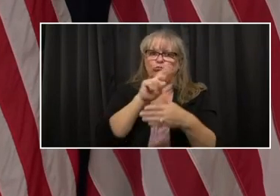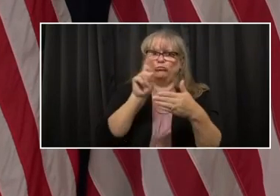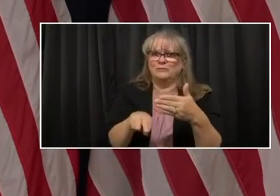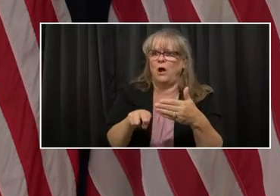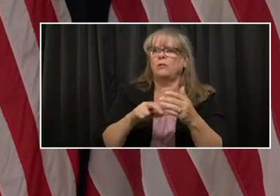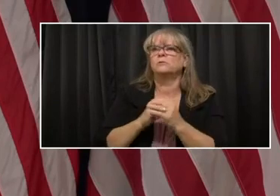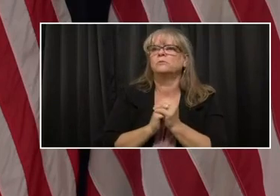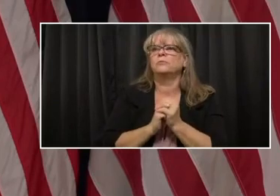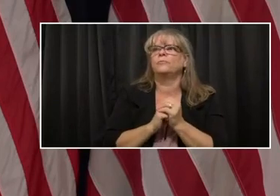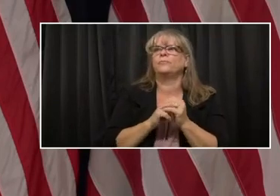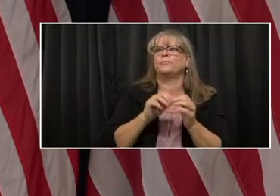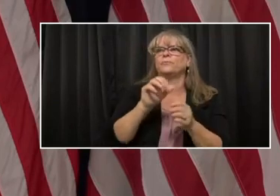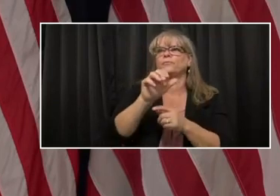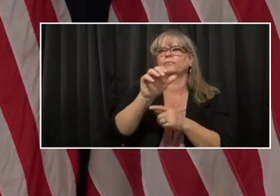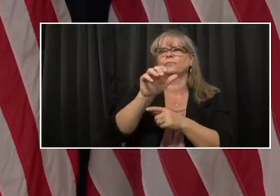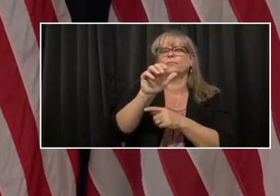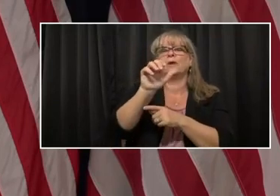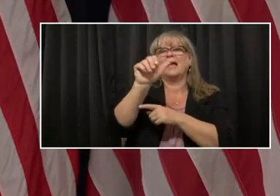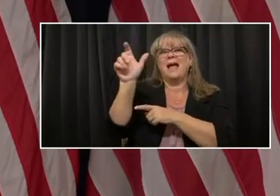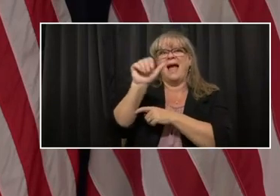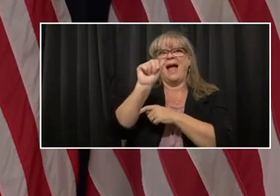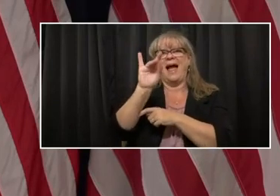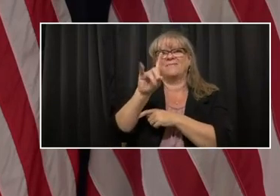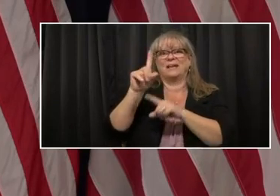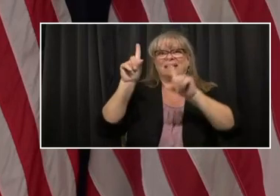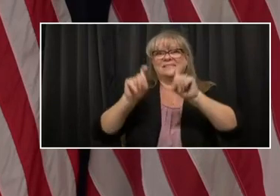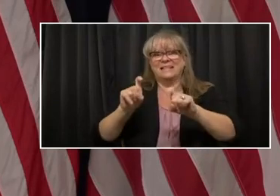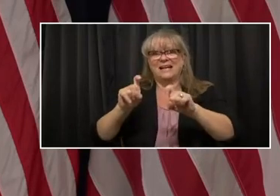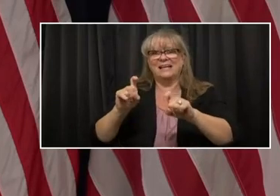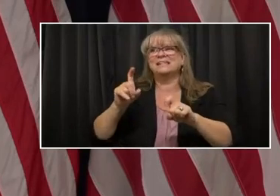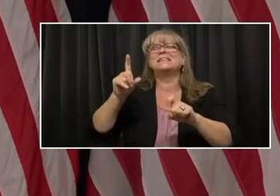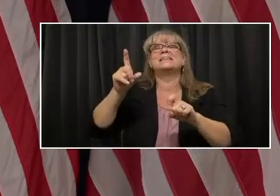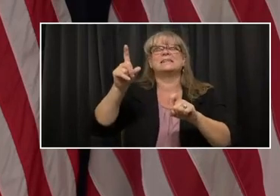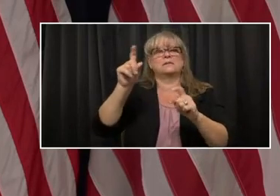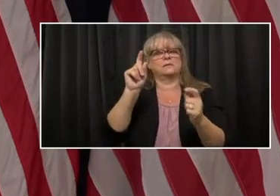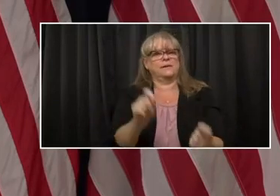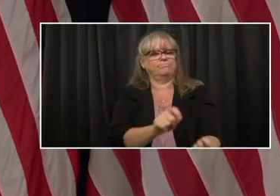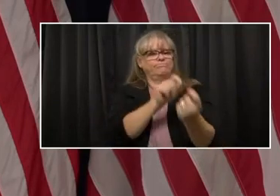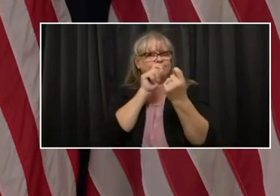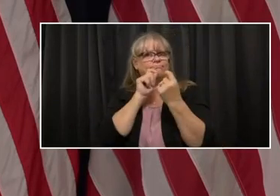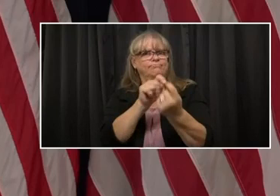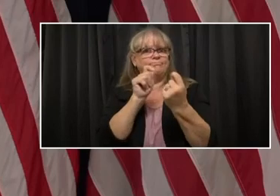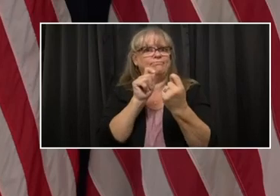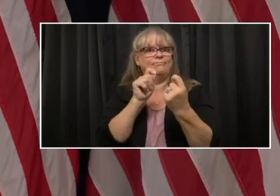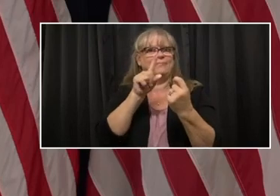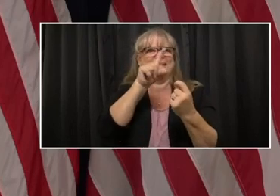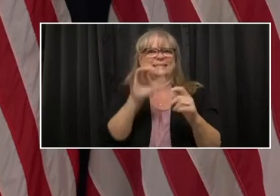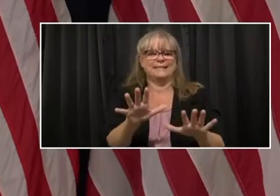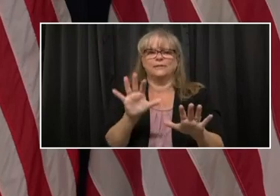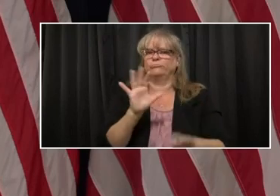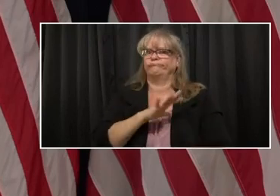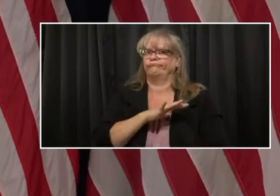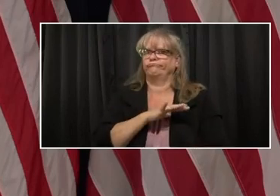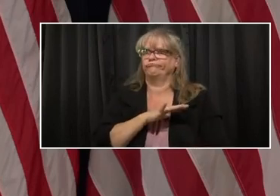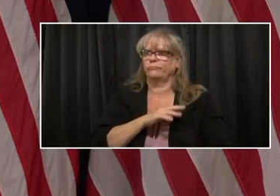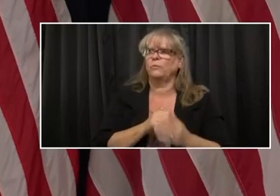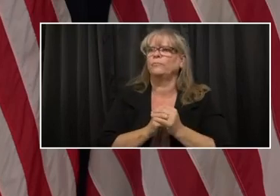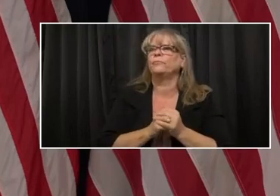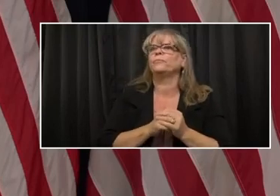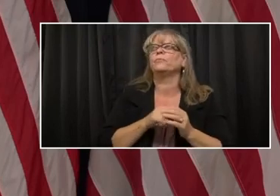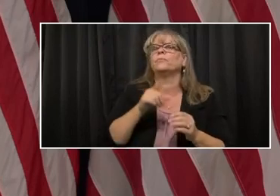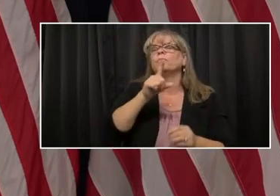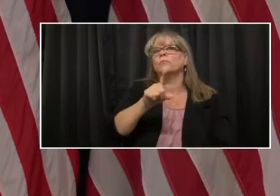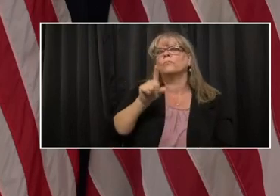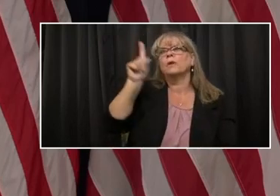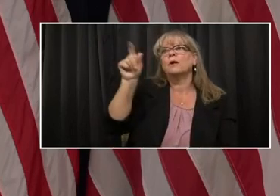lower accuracy rate than the very highly accurate tests that we administer with our private lab partners at these testing sites.